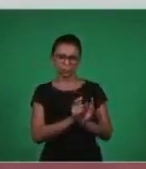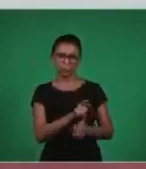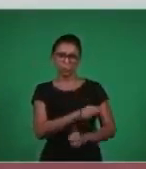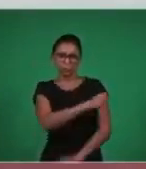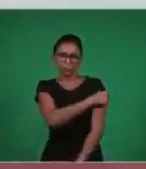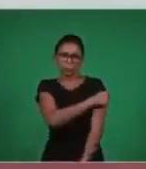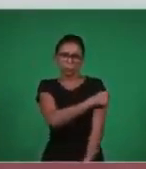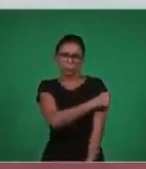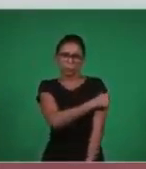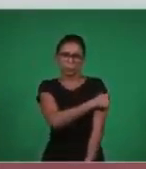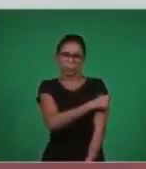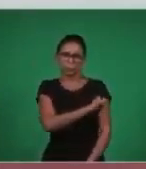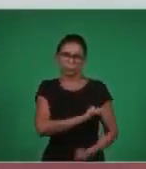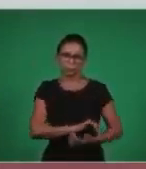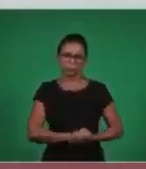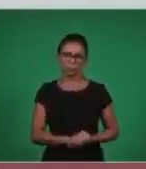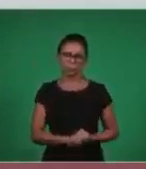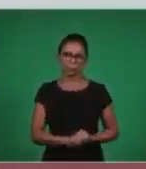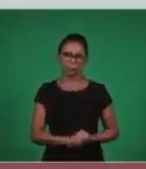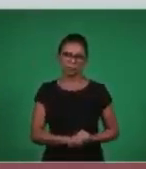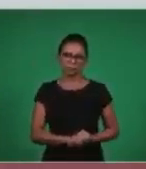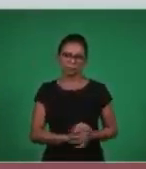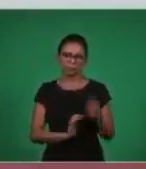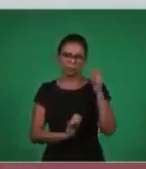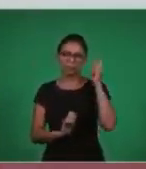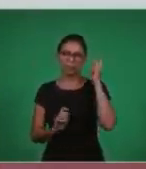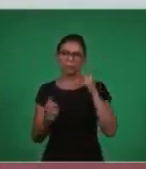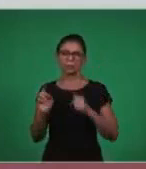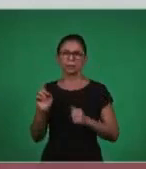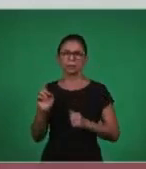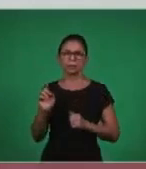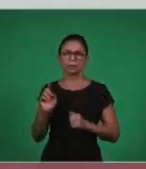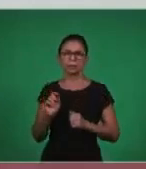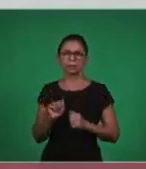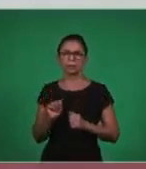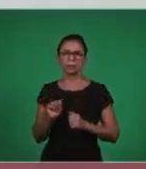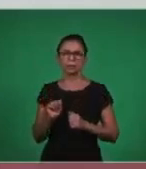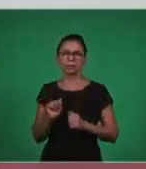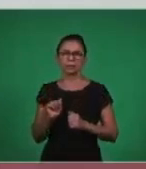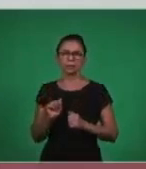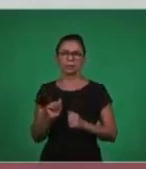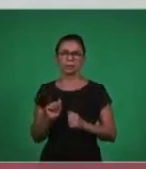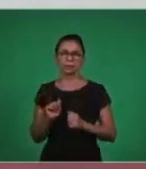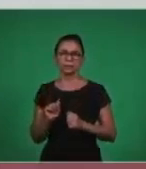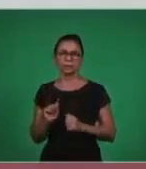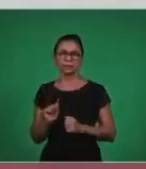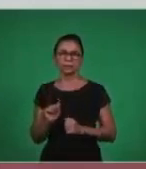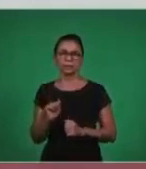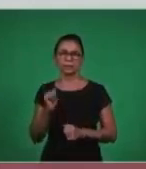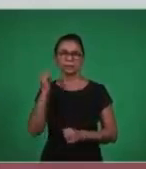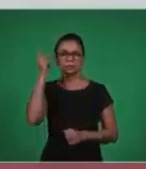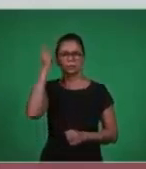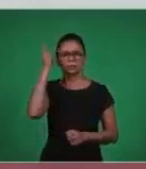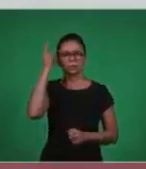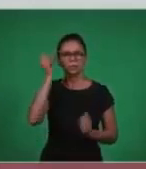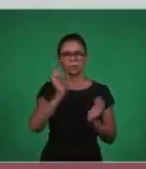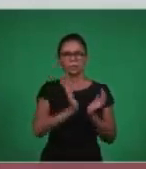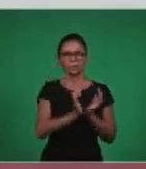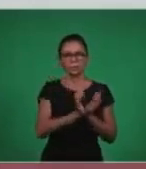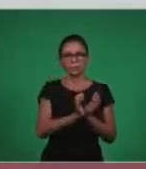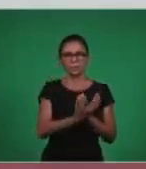children that don't have any deficiency were perform better